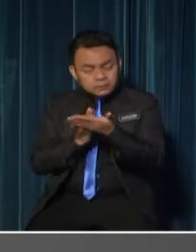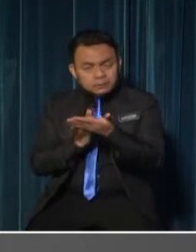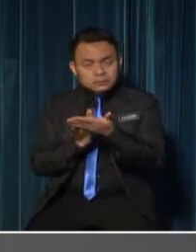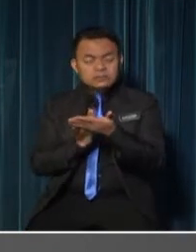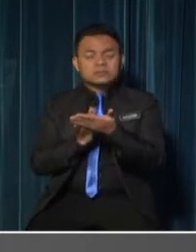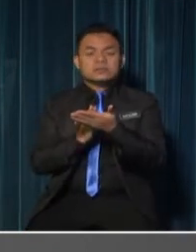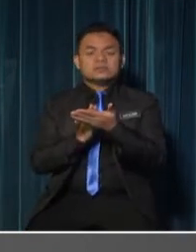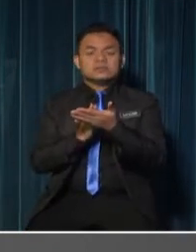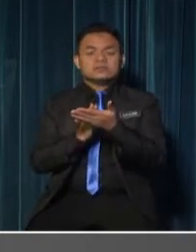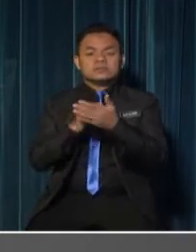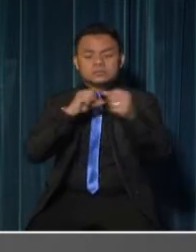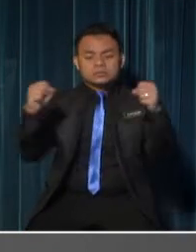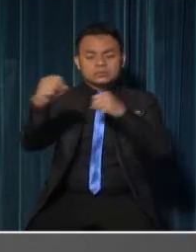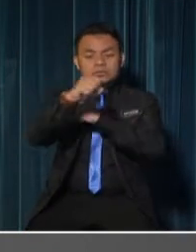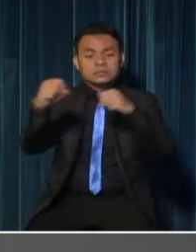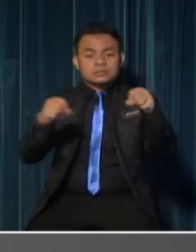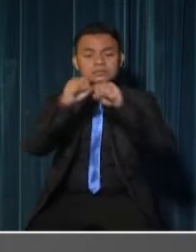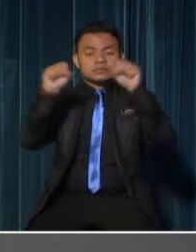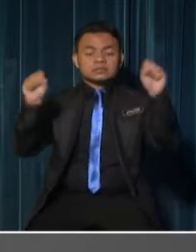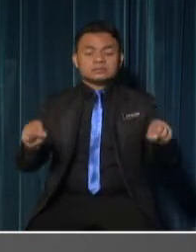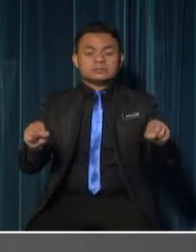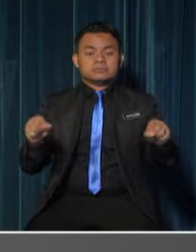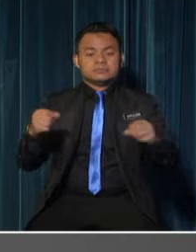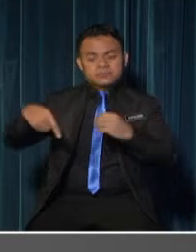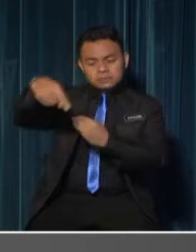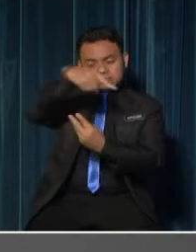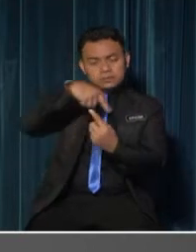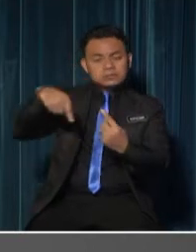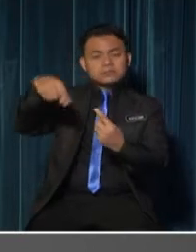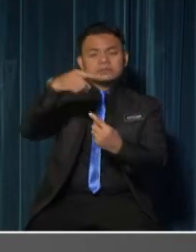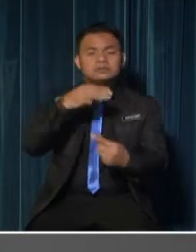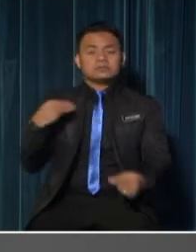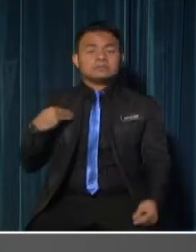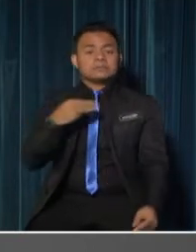surrounded by other members of the solar system.